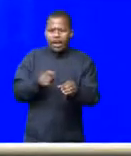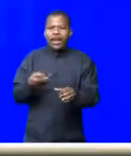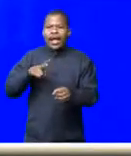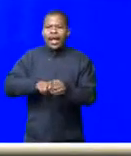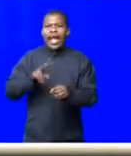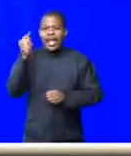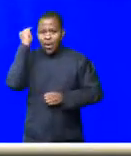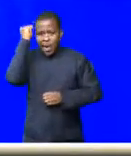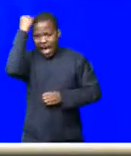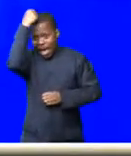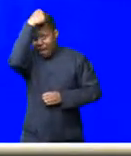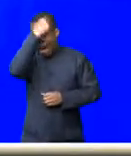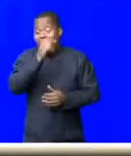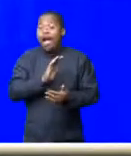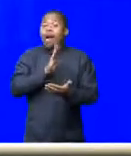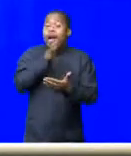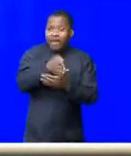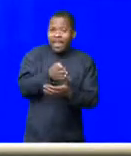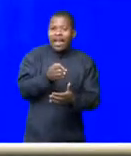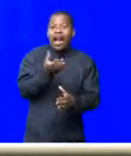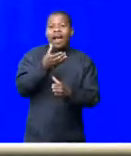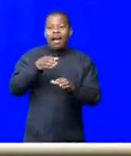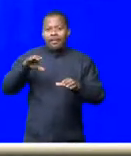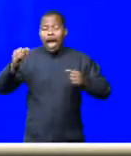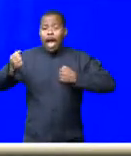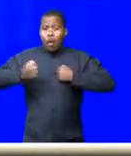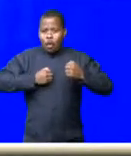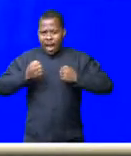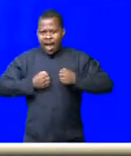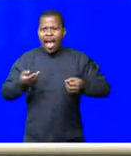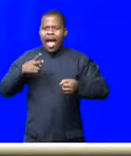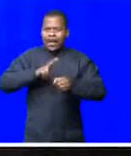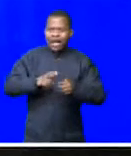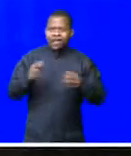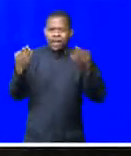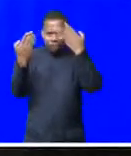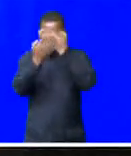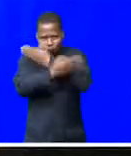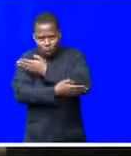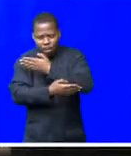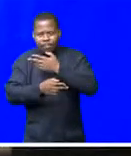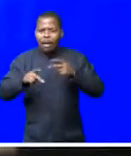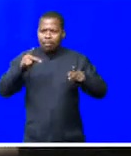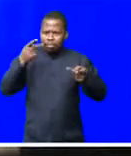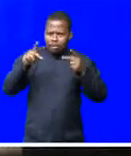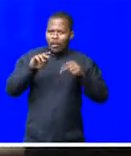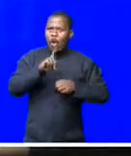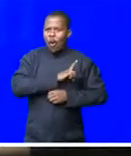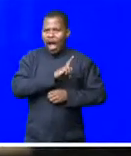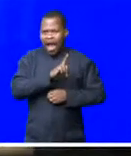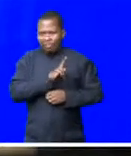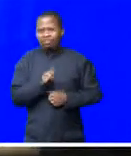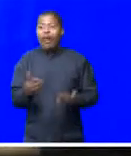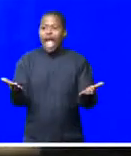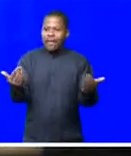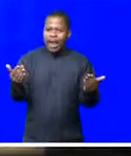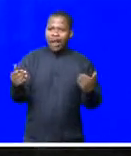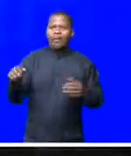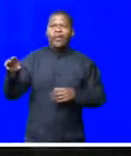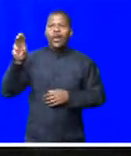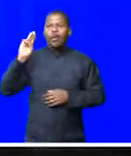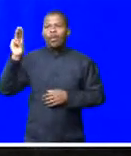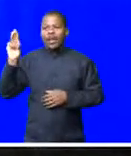Rwanda. Ingwenyama yemaSwati ingenele sidlo sakusihlwa ngekumenywa ngumengameli wakuleli